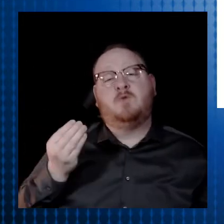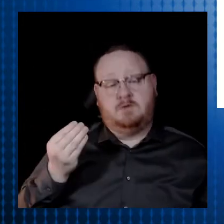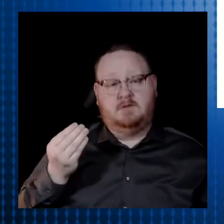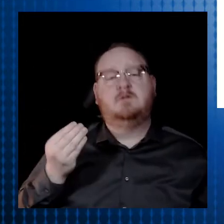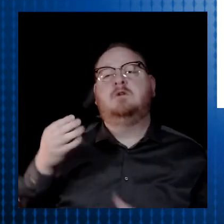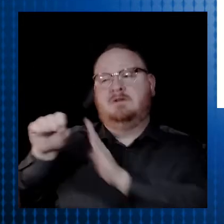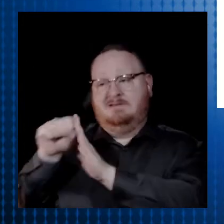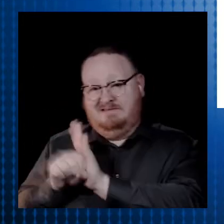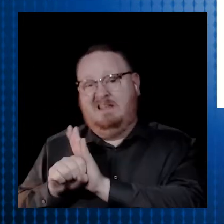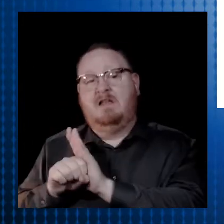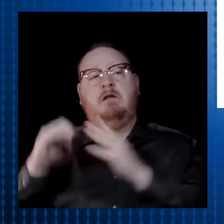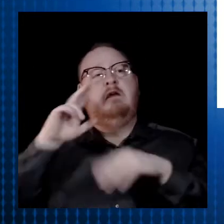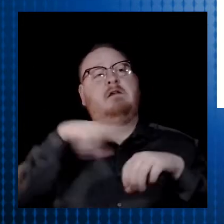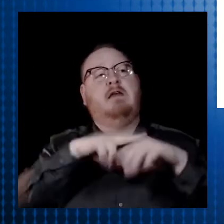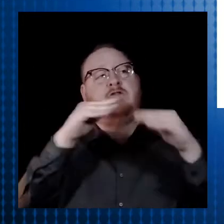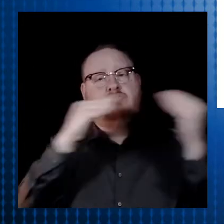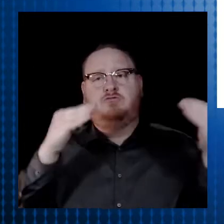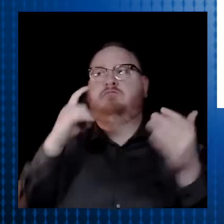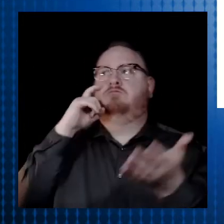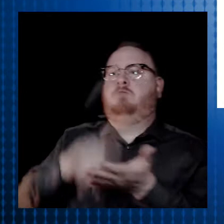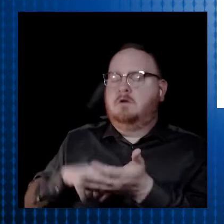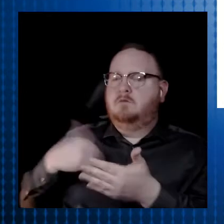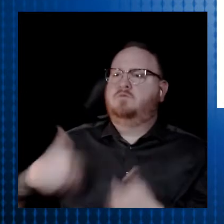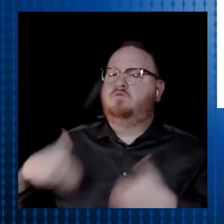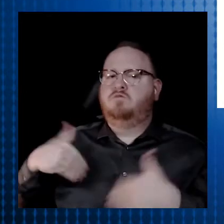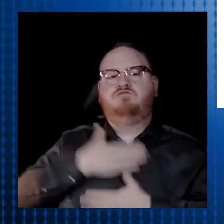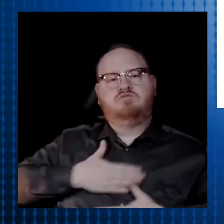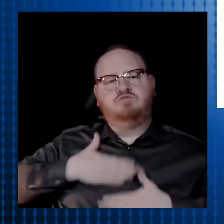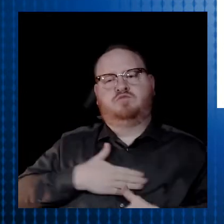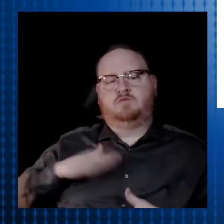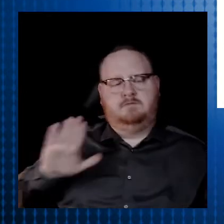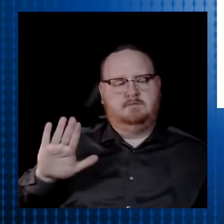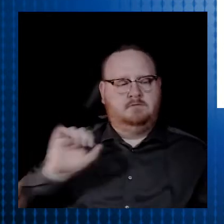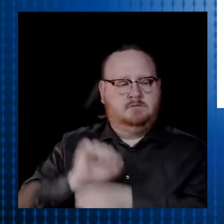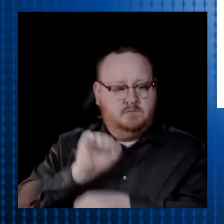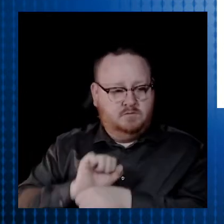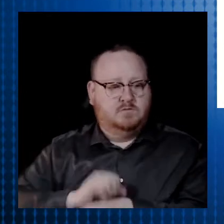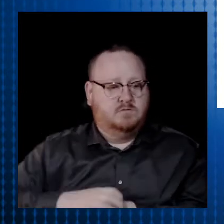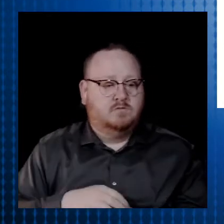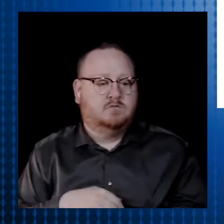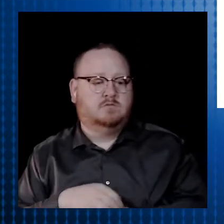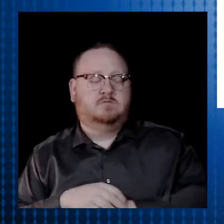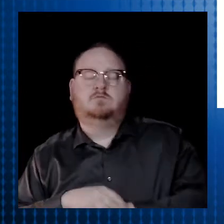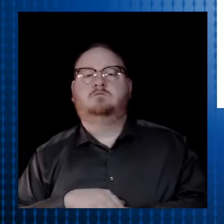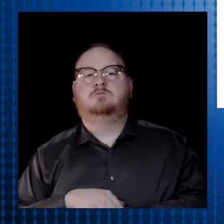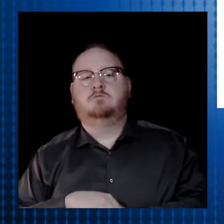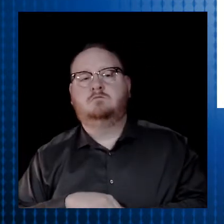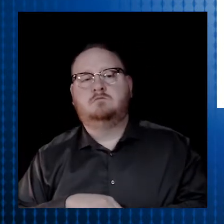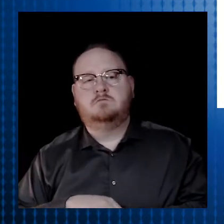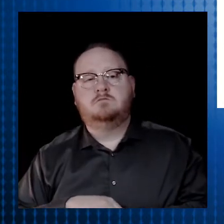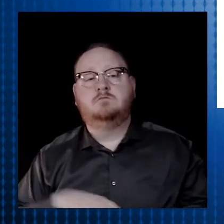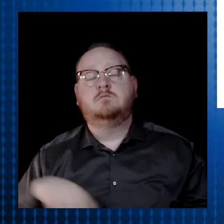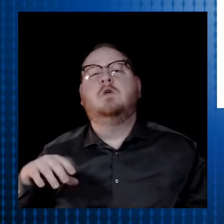national level and even earned their school a stop in the International Conference Tour. In